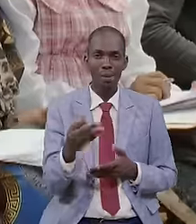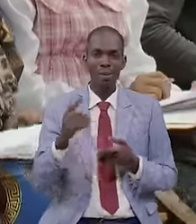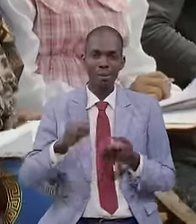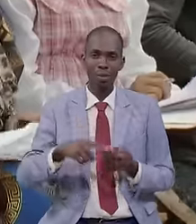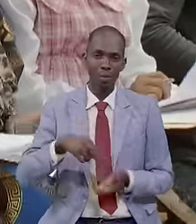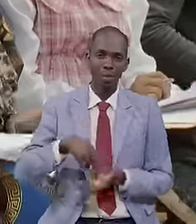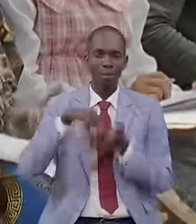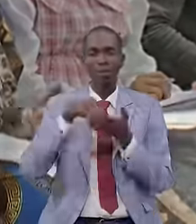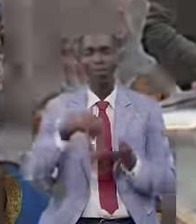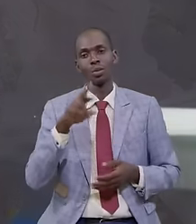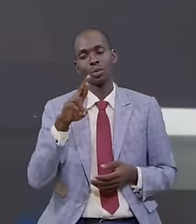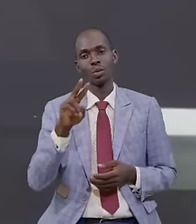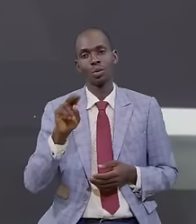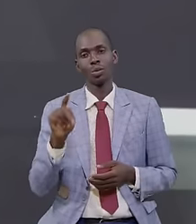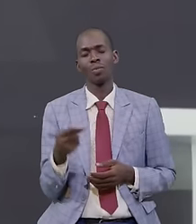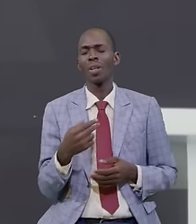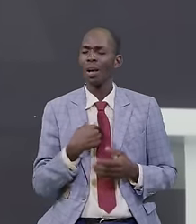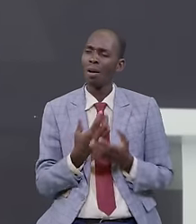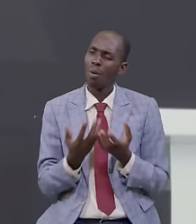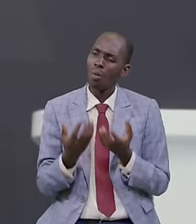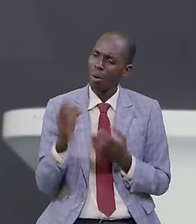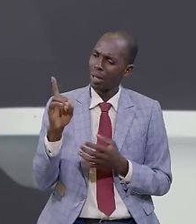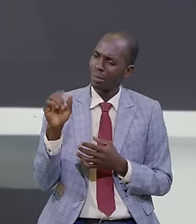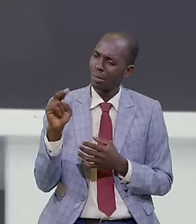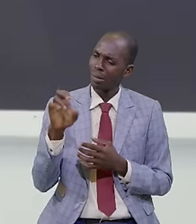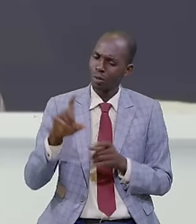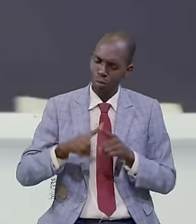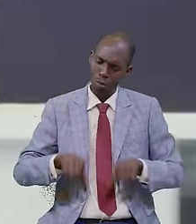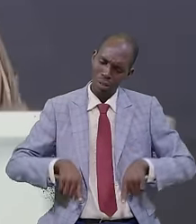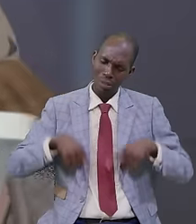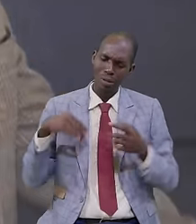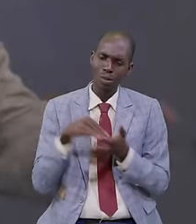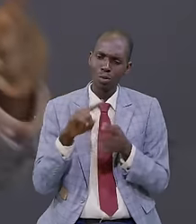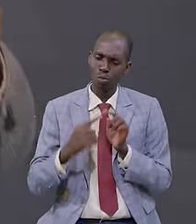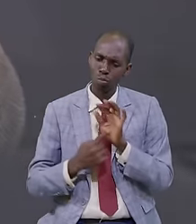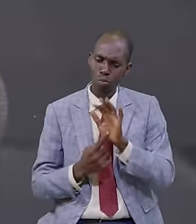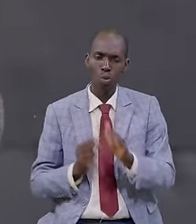wish Daniel were here again to show us and point the way